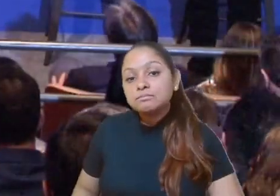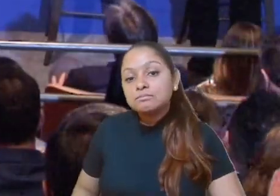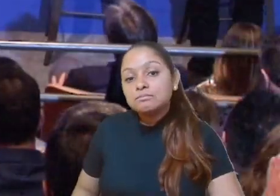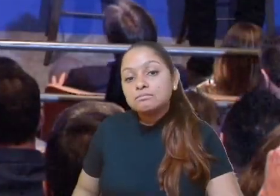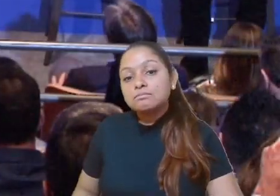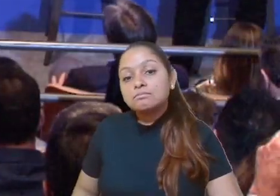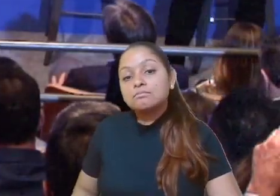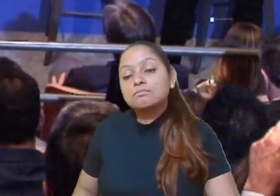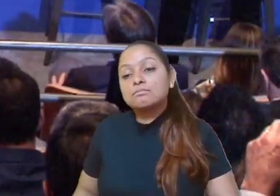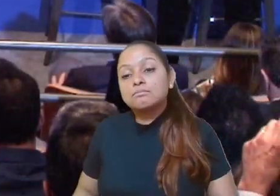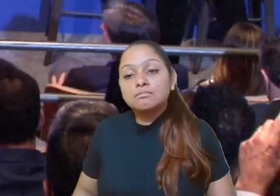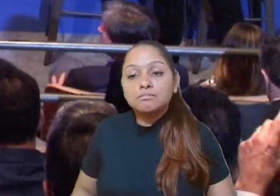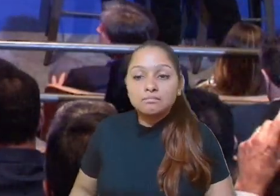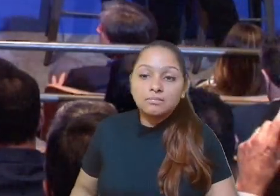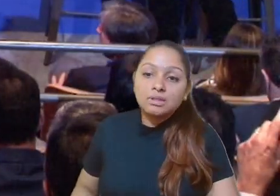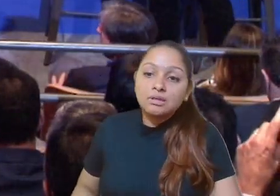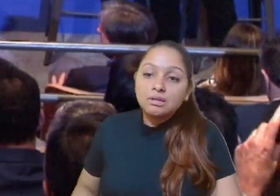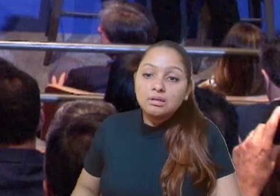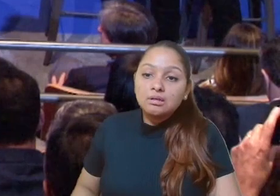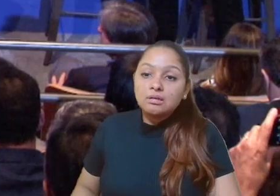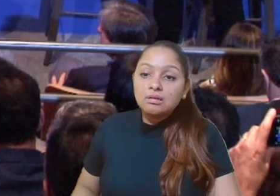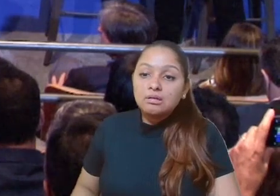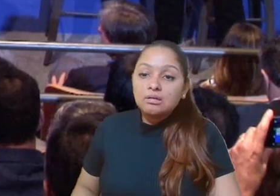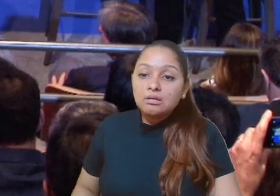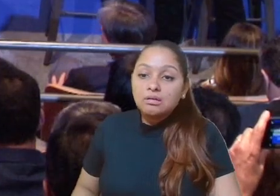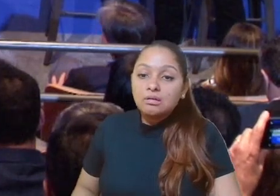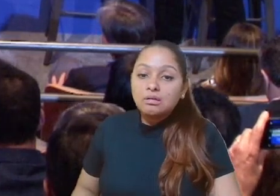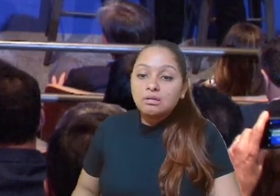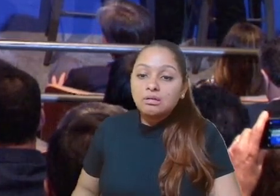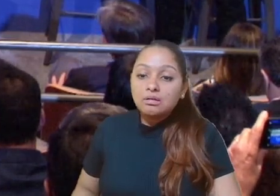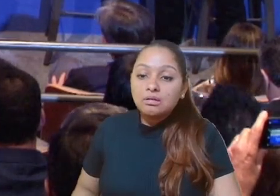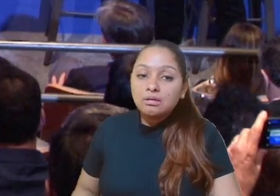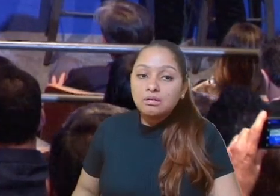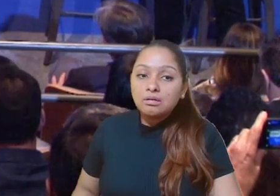Let me just start and then I will pass to the others.